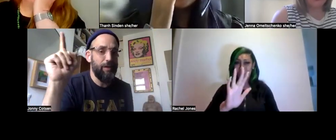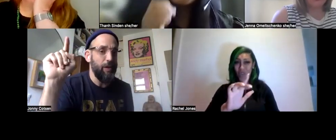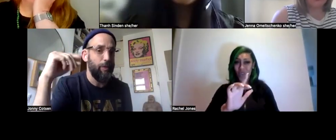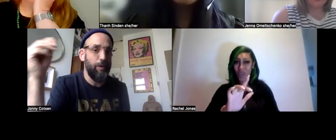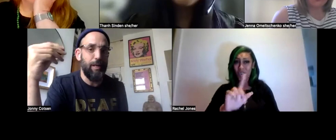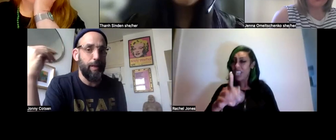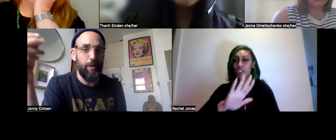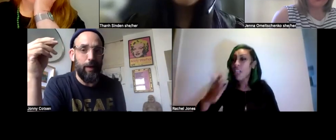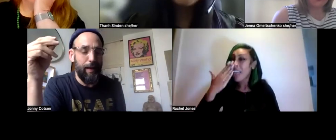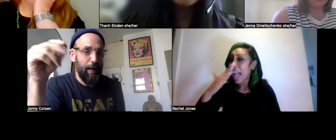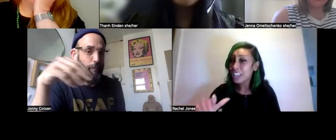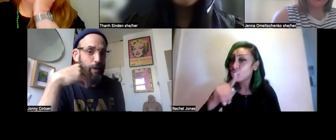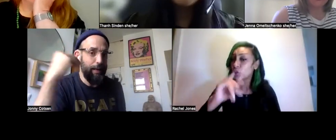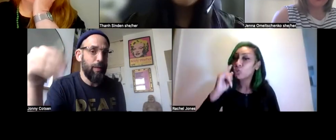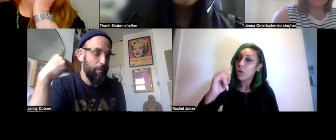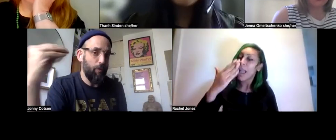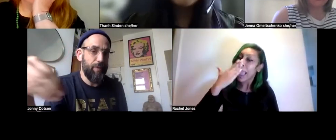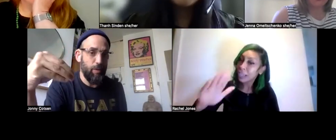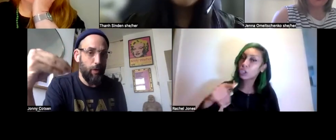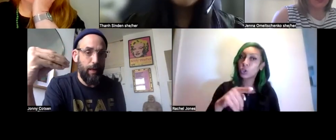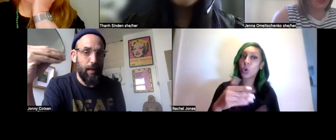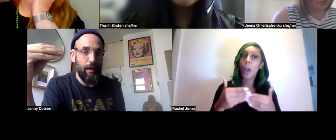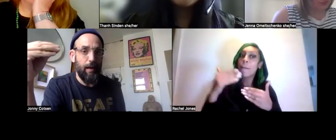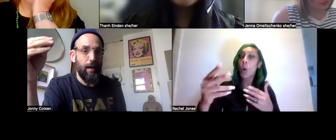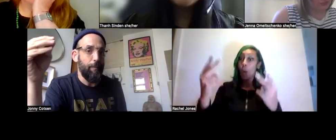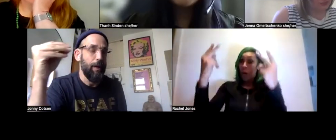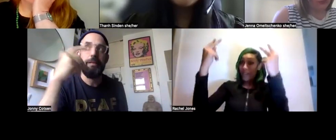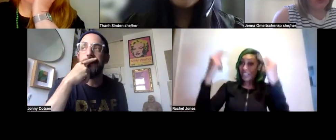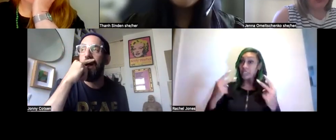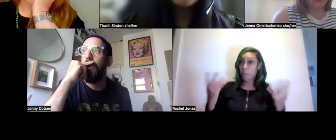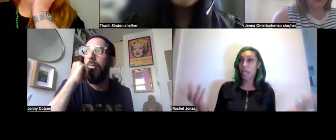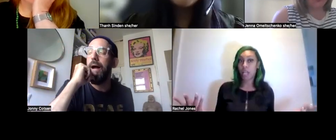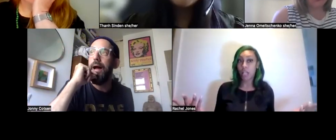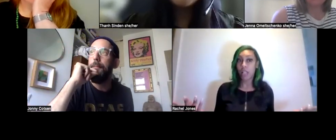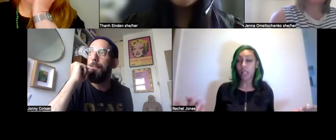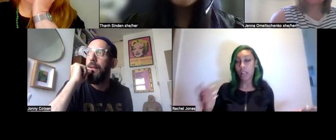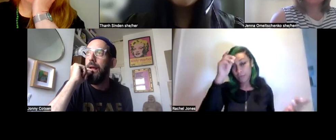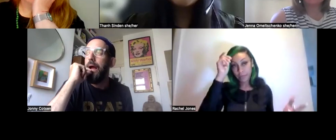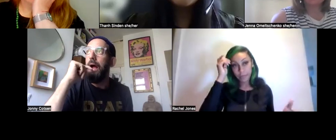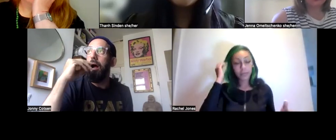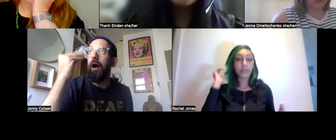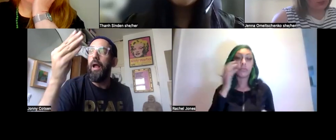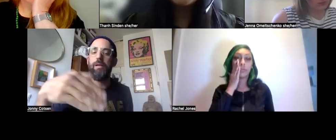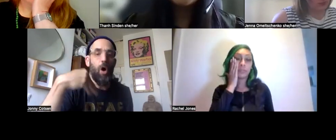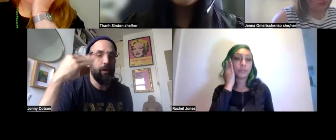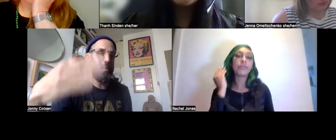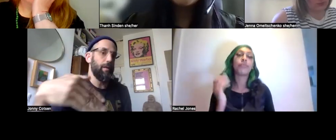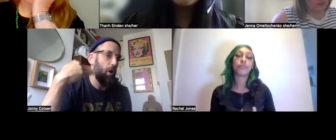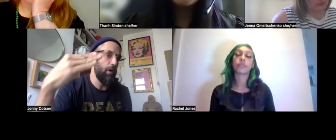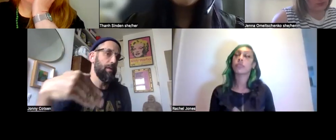not the attitude you need to be doing. We need to be more visible here.